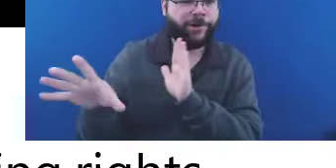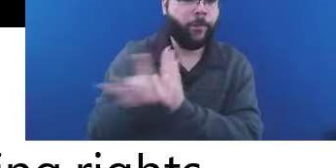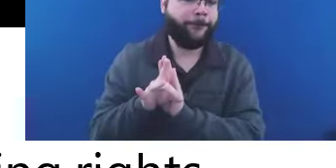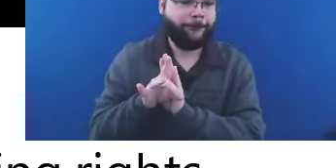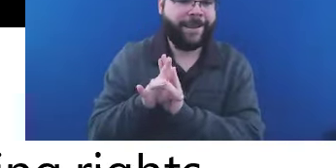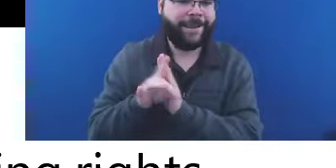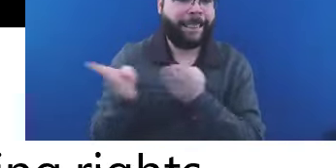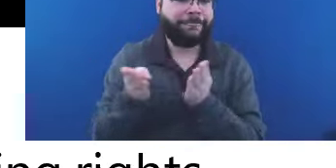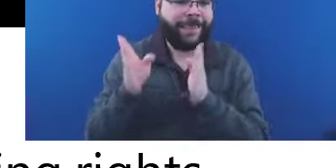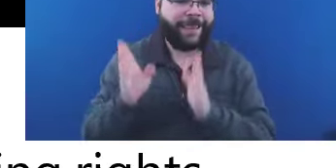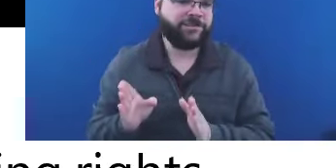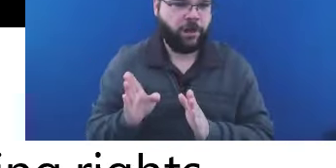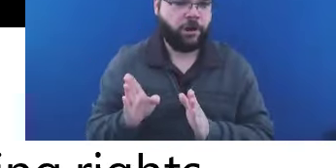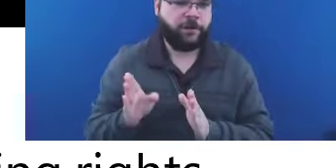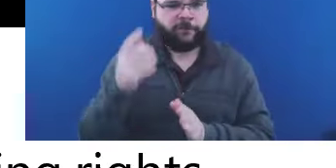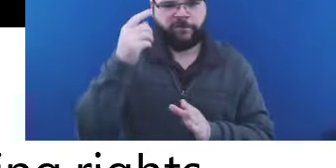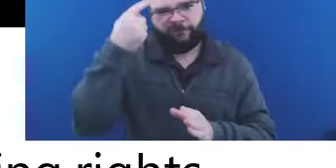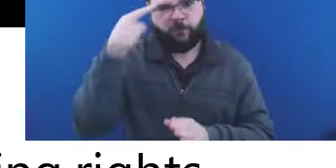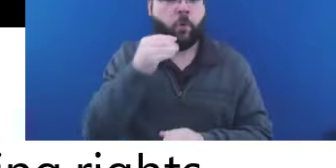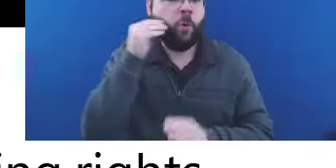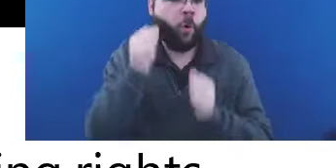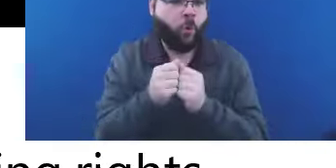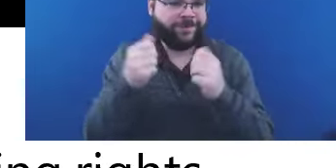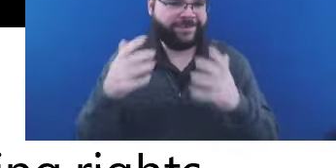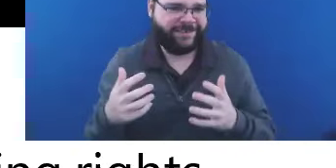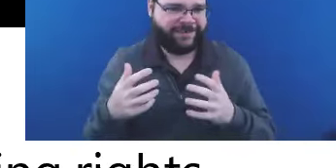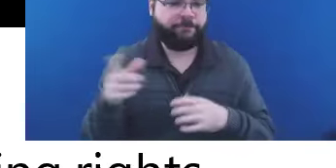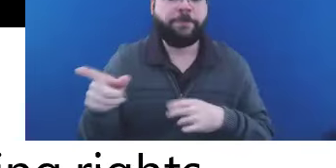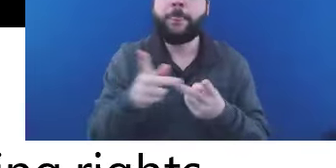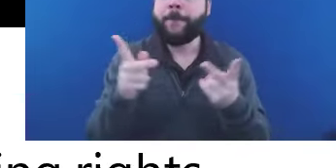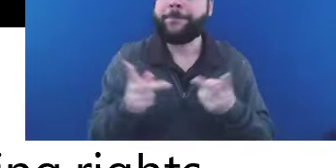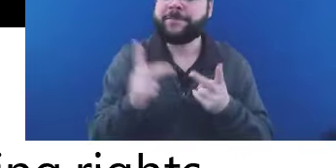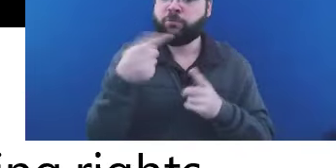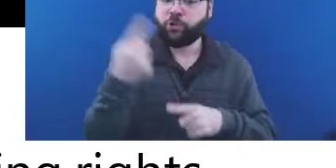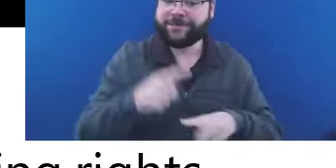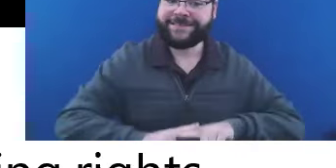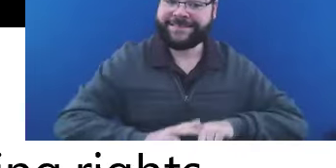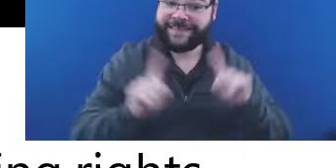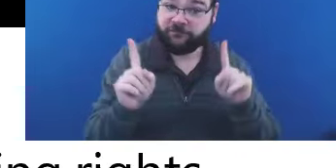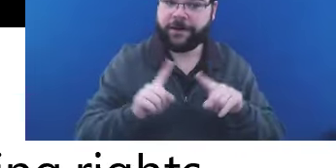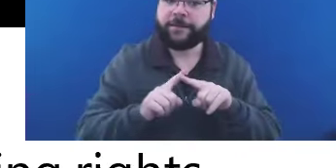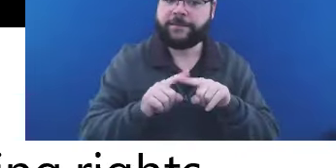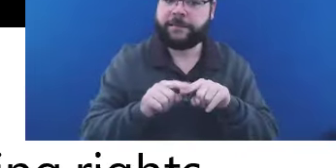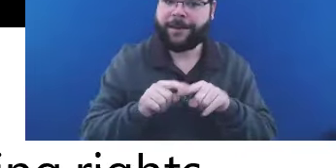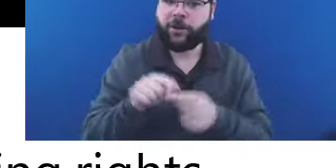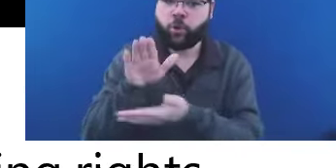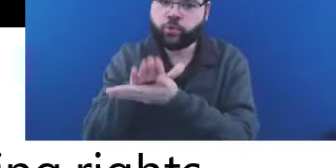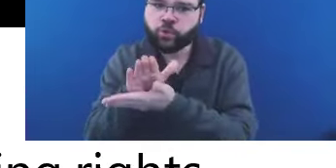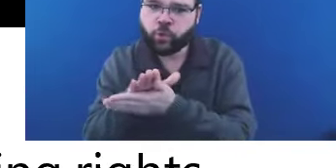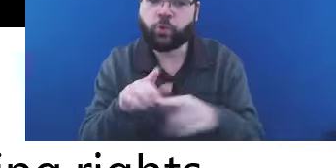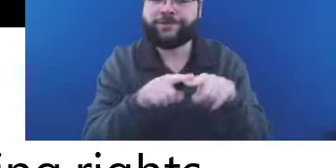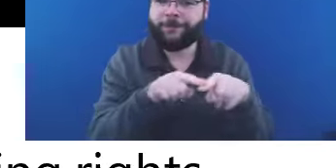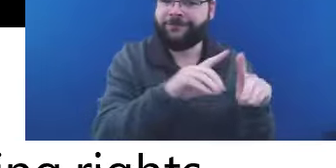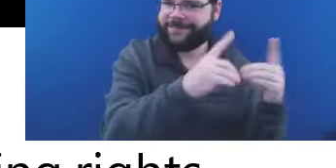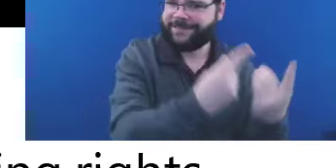homeless liaison, and that position looks different in different schools or